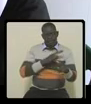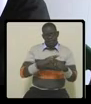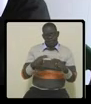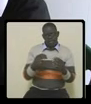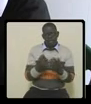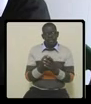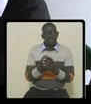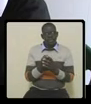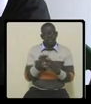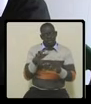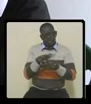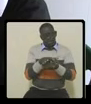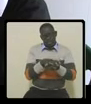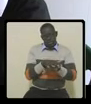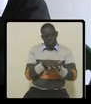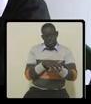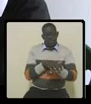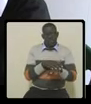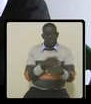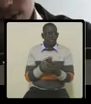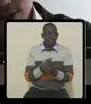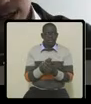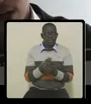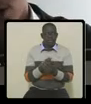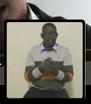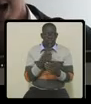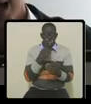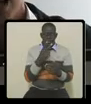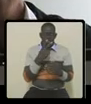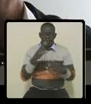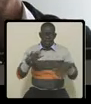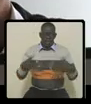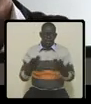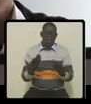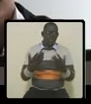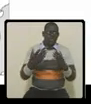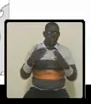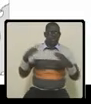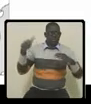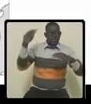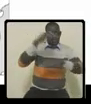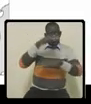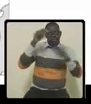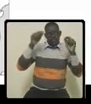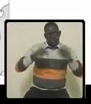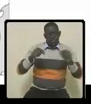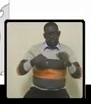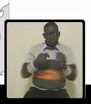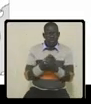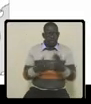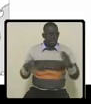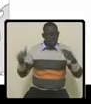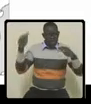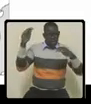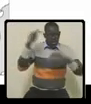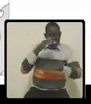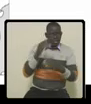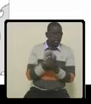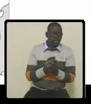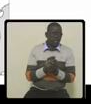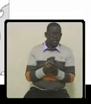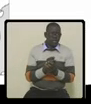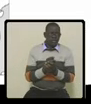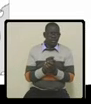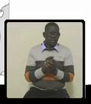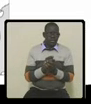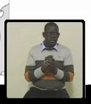fast. Or is it slow over millions of years? And just look at how high they are today. The highest peak in the Himalayas